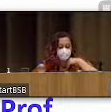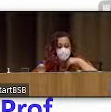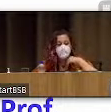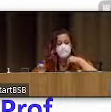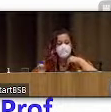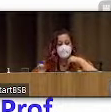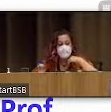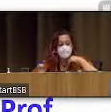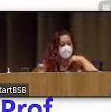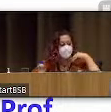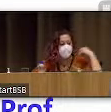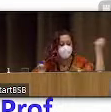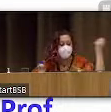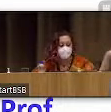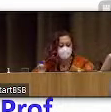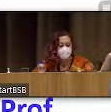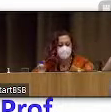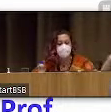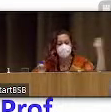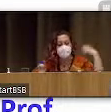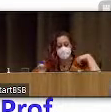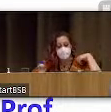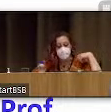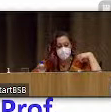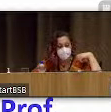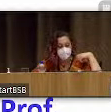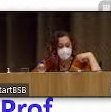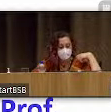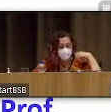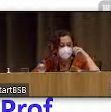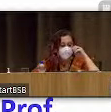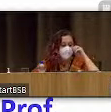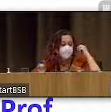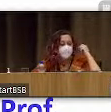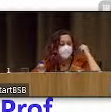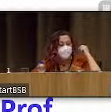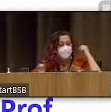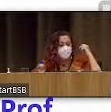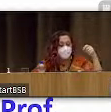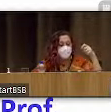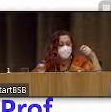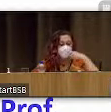COVID-19 patients or that were suspicious of having COVID-19, and